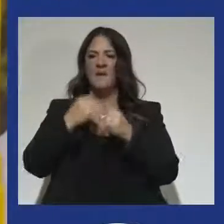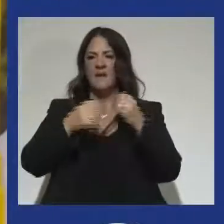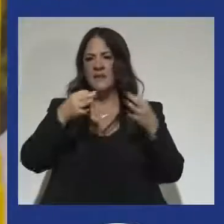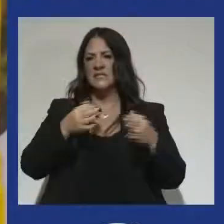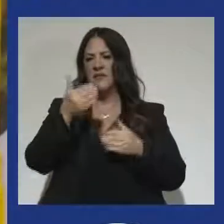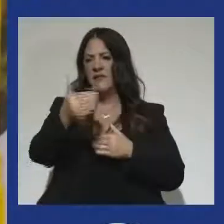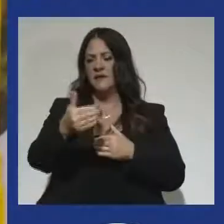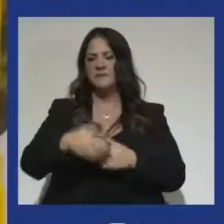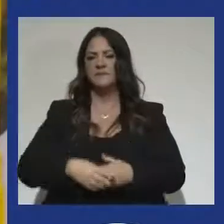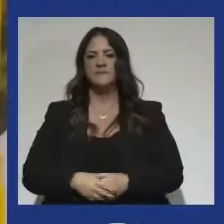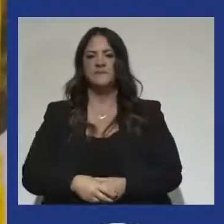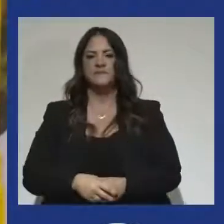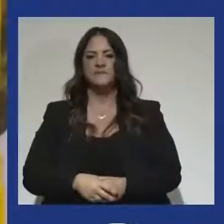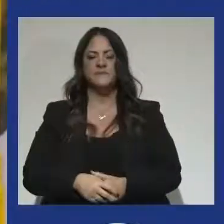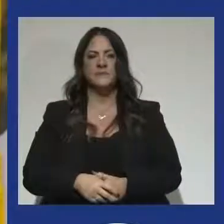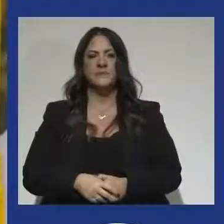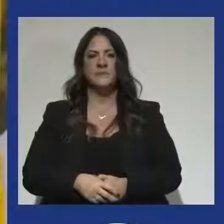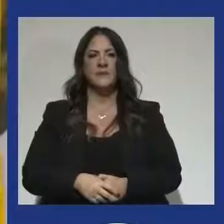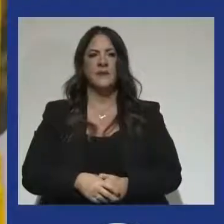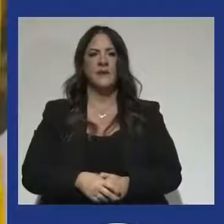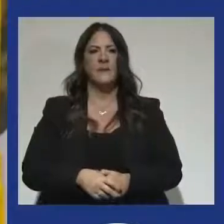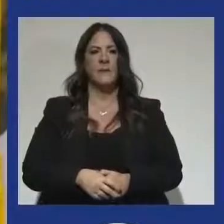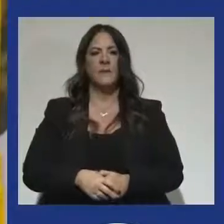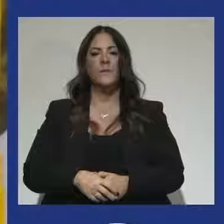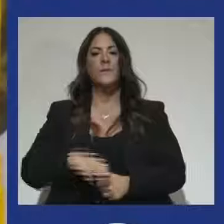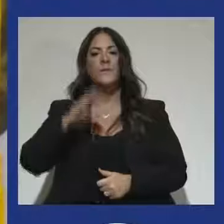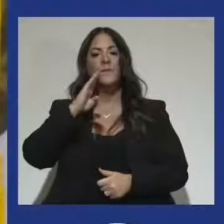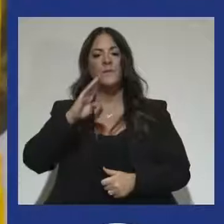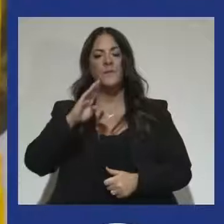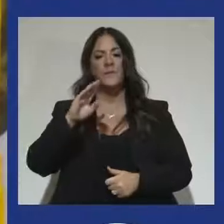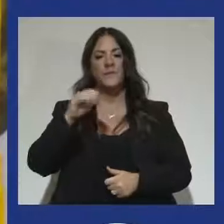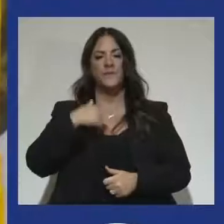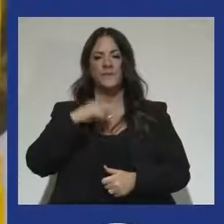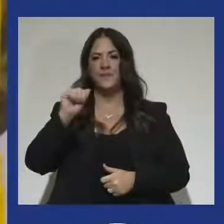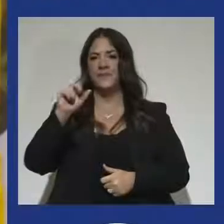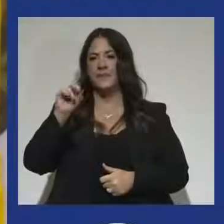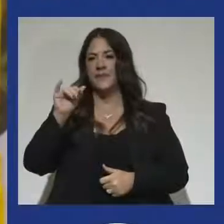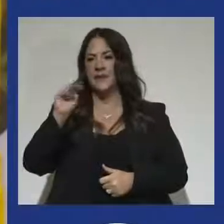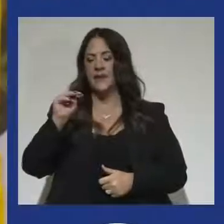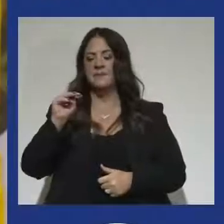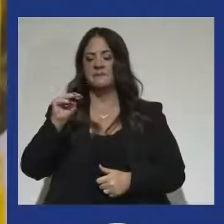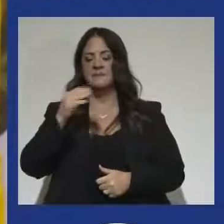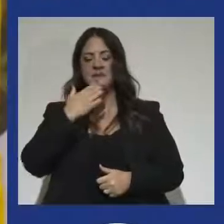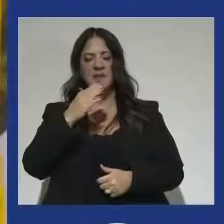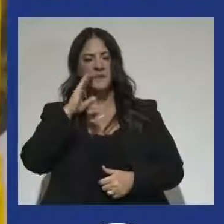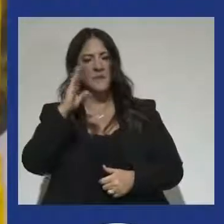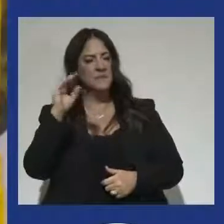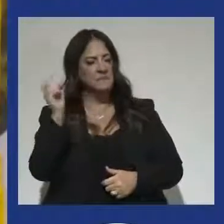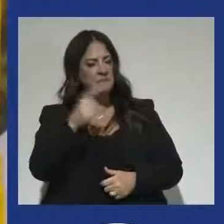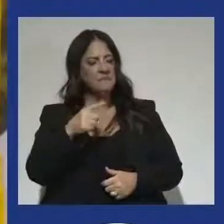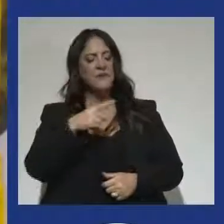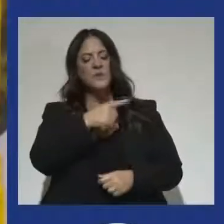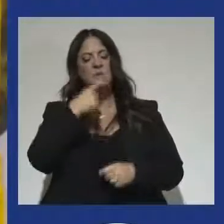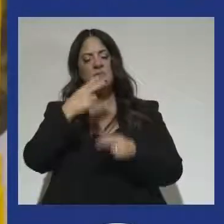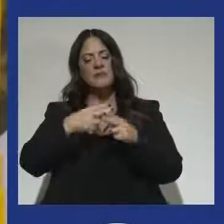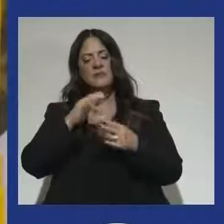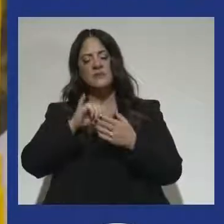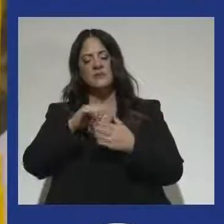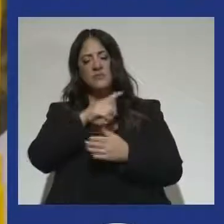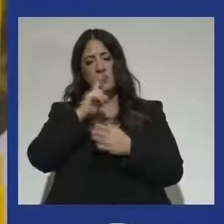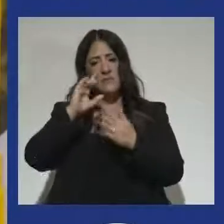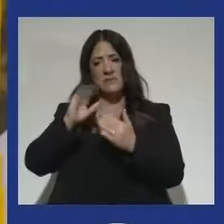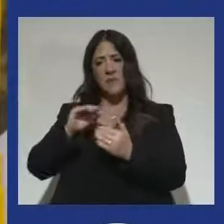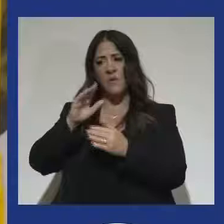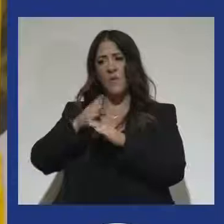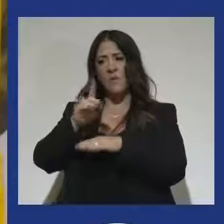Hi, Keely. It's Adam again. Hi. Thanks for doing this. I think earlier you said we're expecting